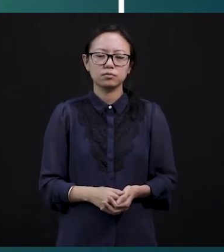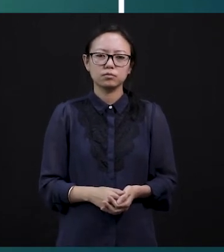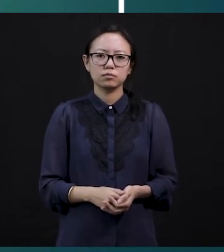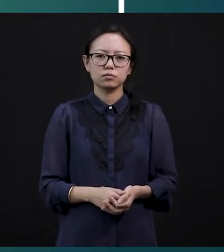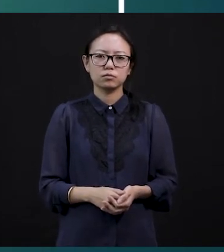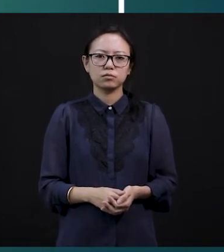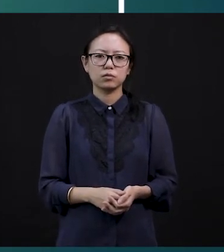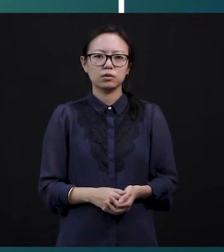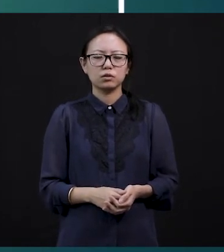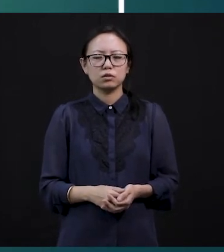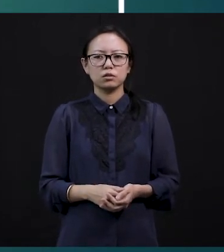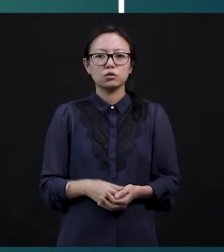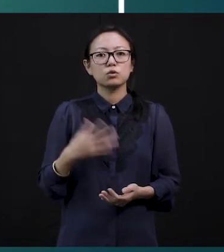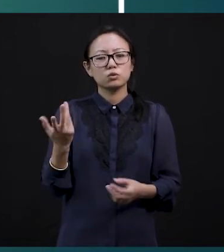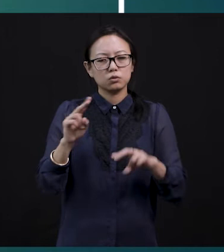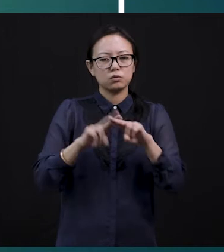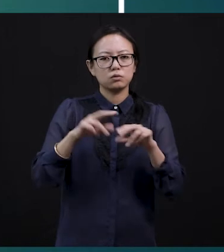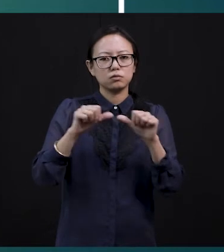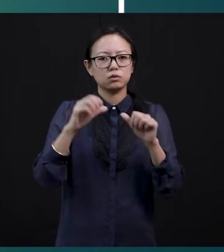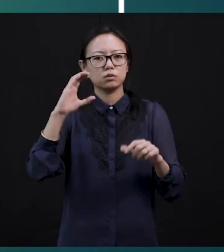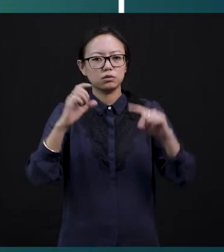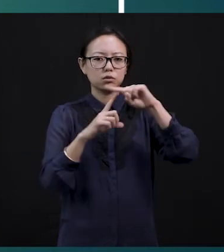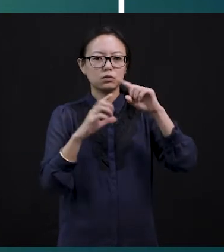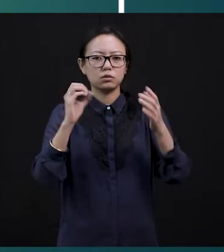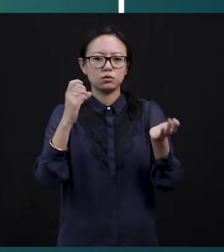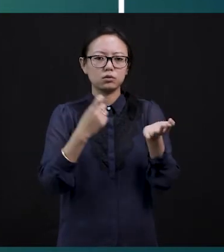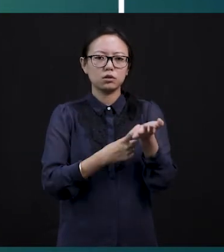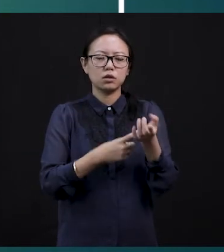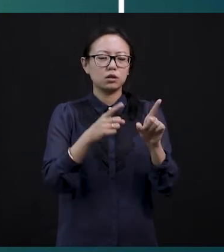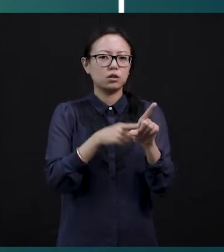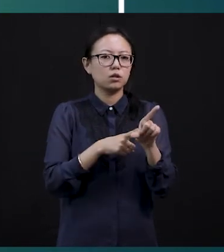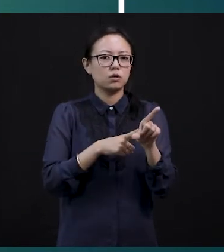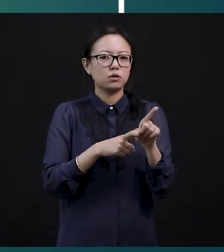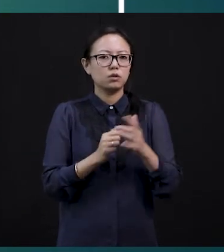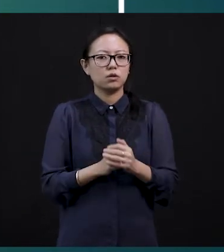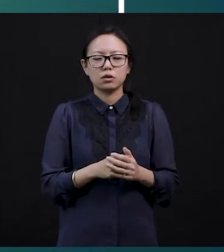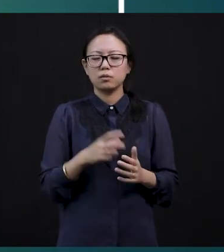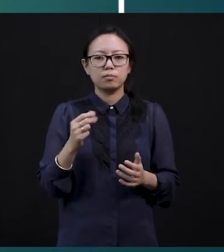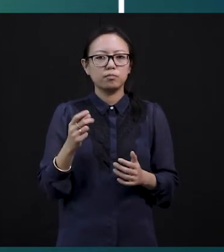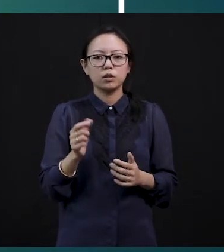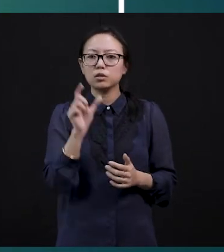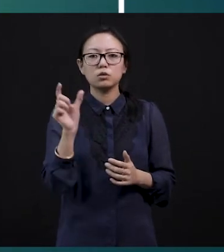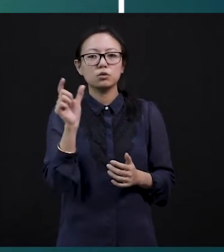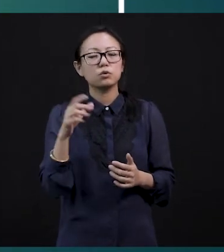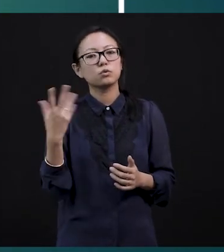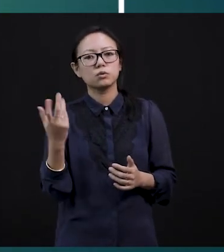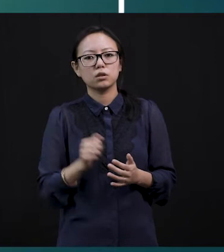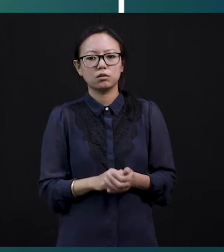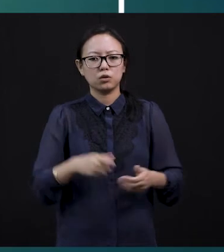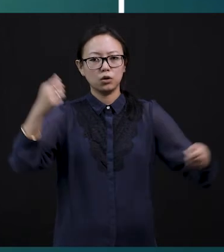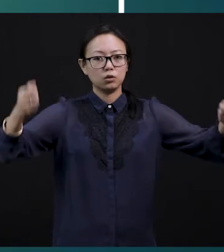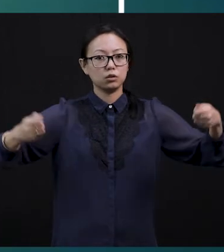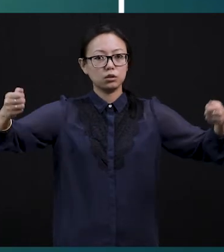So his investment, his money is spent on making the arrangements for the stocks to be delivered,